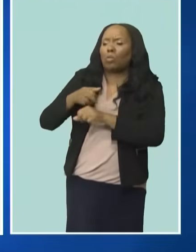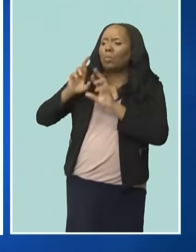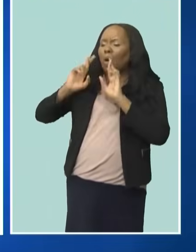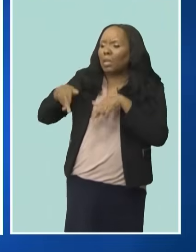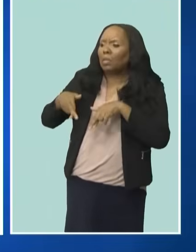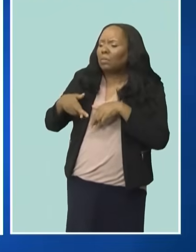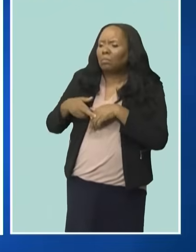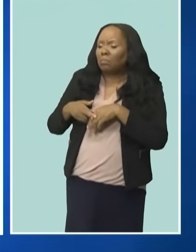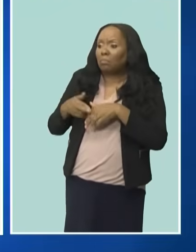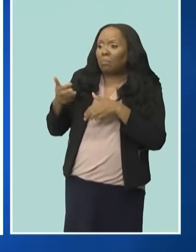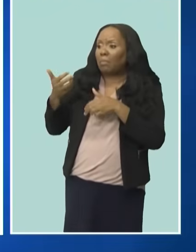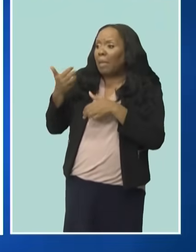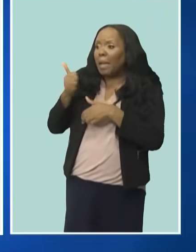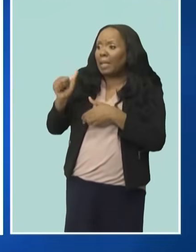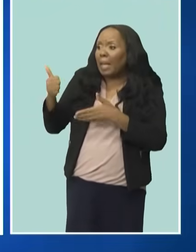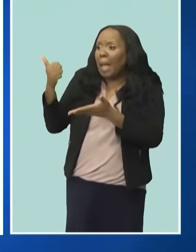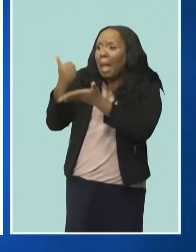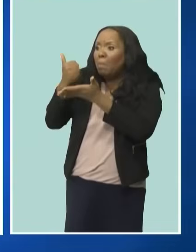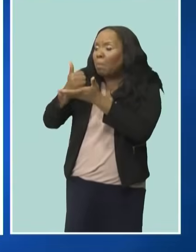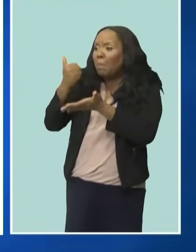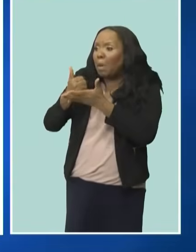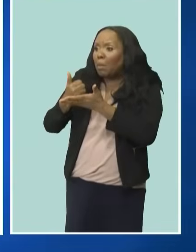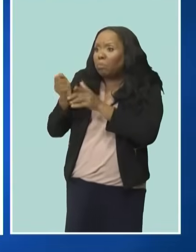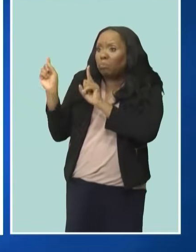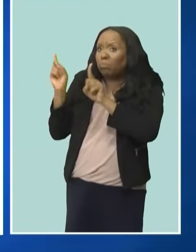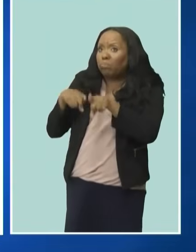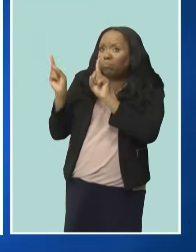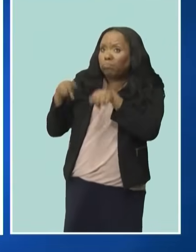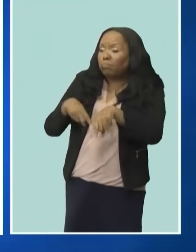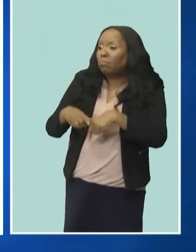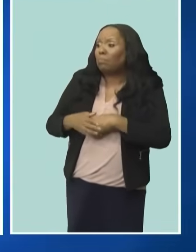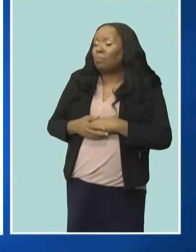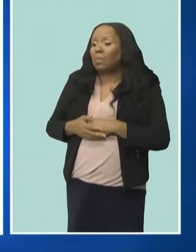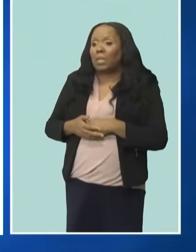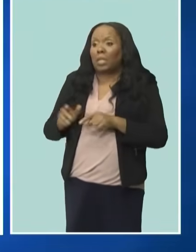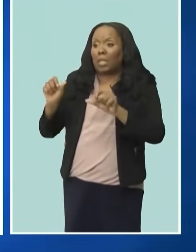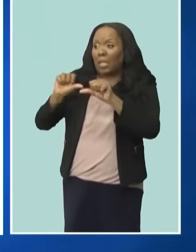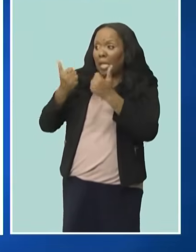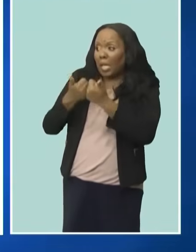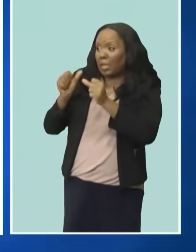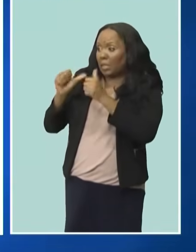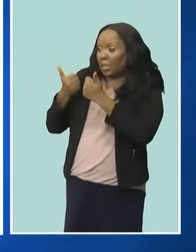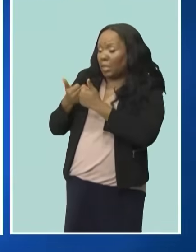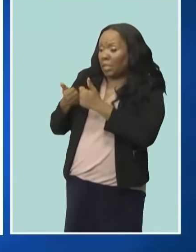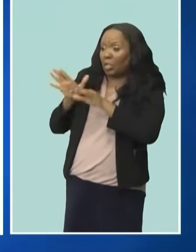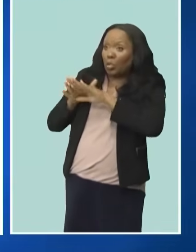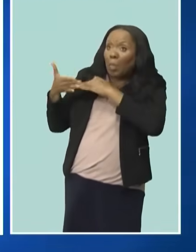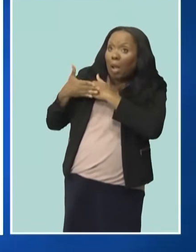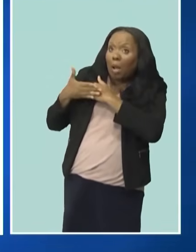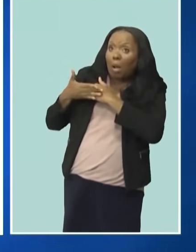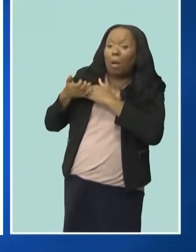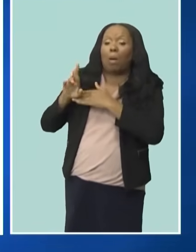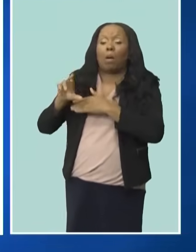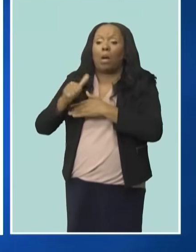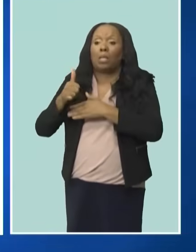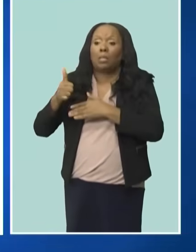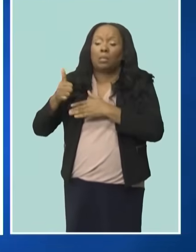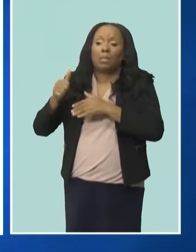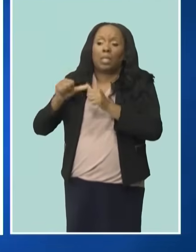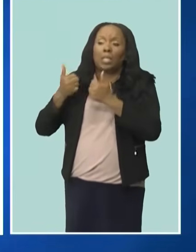efforts that are underway that you know of, either from agencies on the ground or those that are coming in to